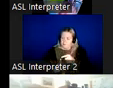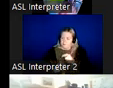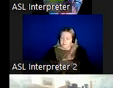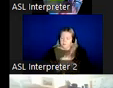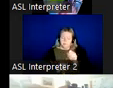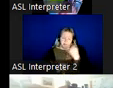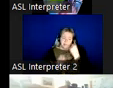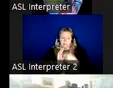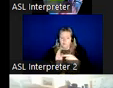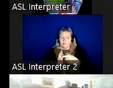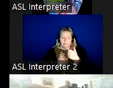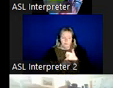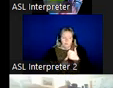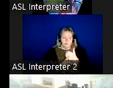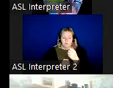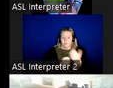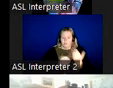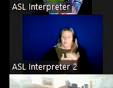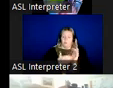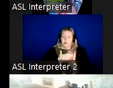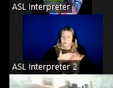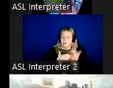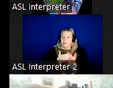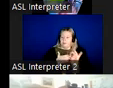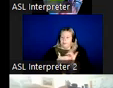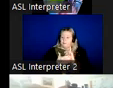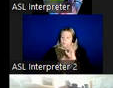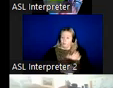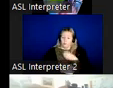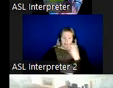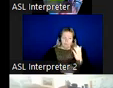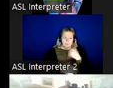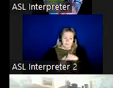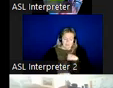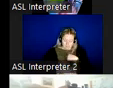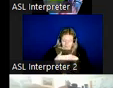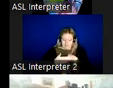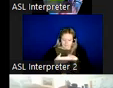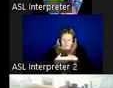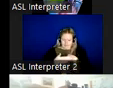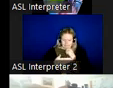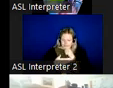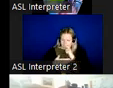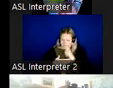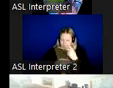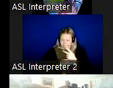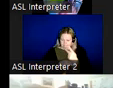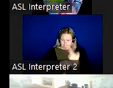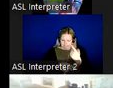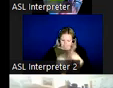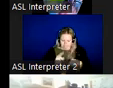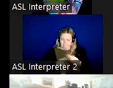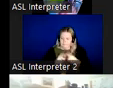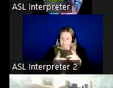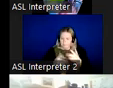you got a new iPad for Christmas, not quite sure how to work around it, but you want to FaceTime